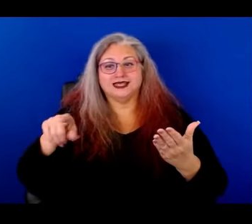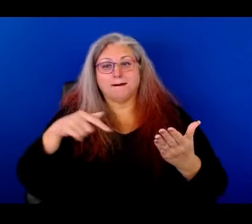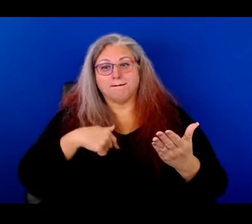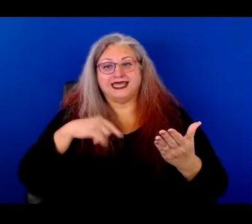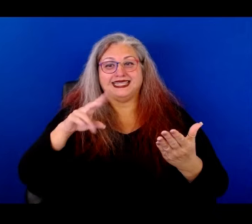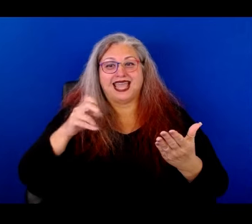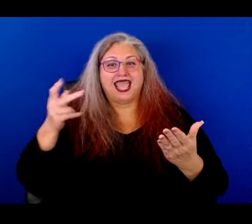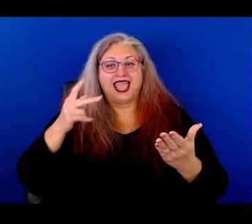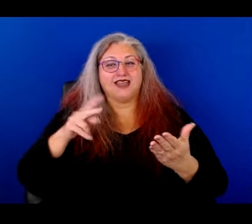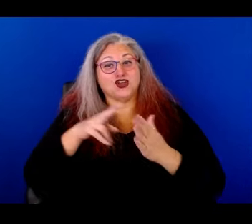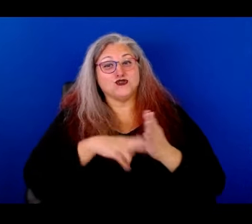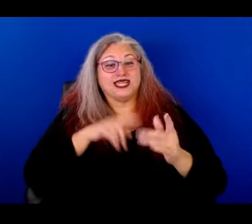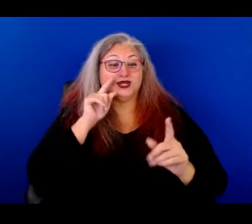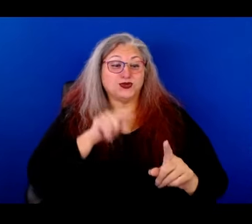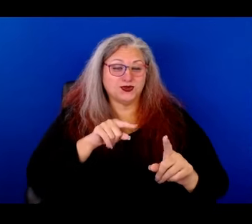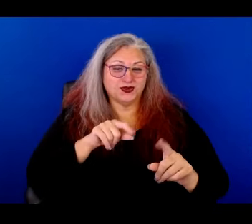Dave Matthews read to you